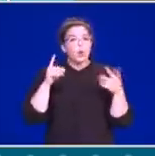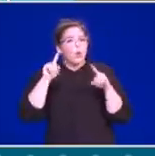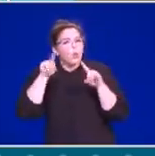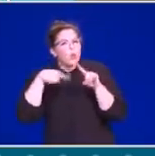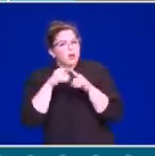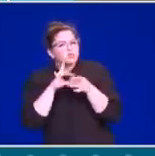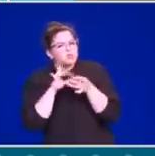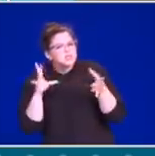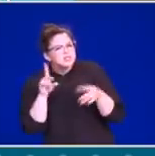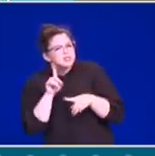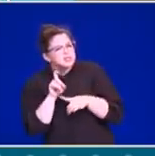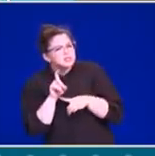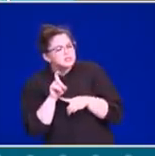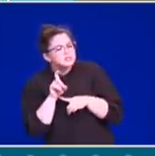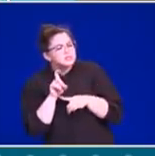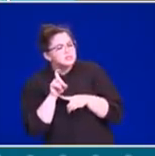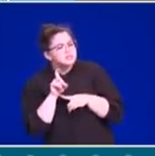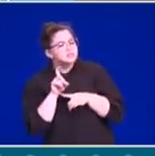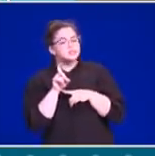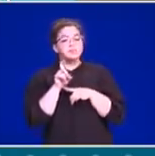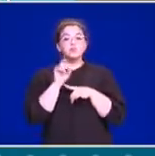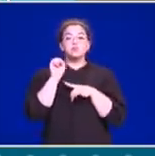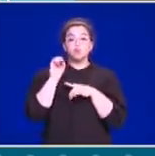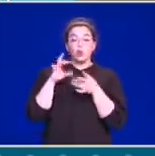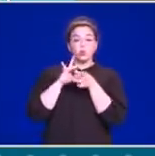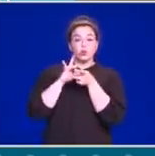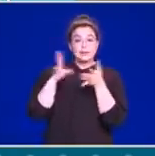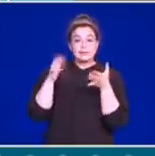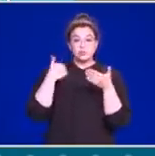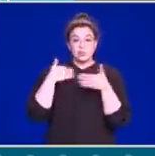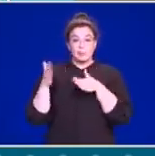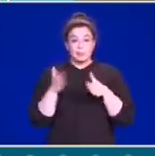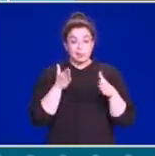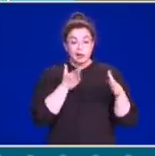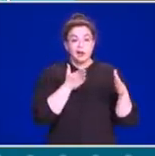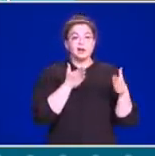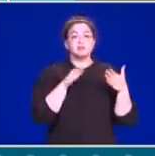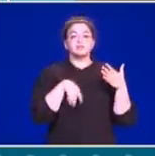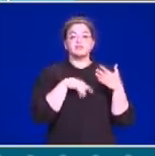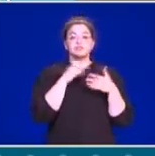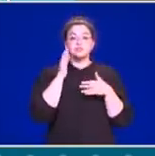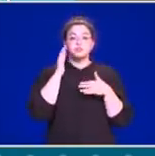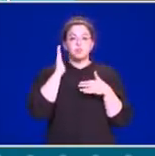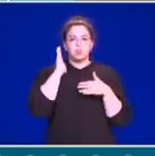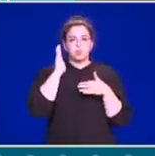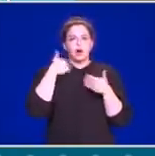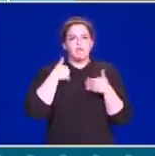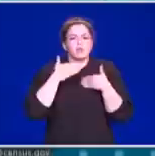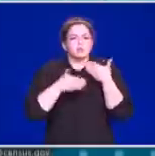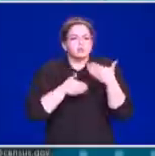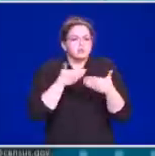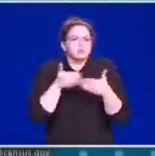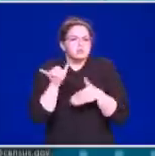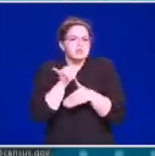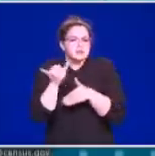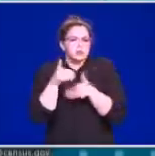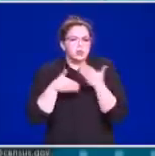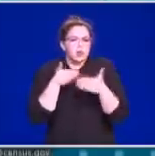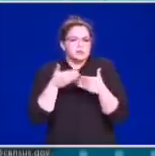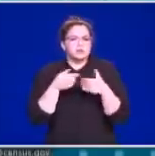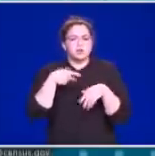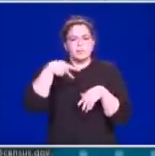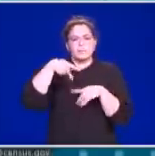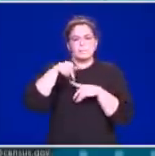be released? So the releases that we have planned for the detailed DHC are going to go through a process that's similar to the public